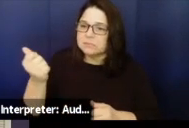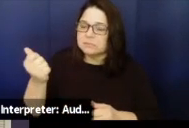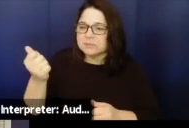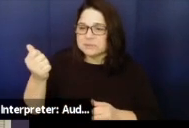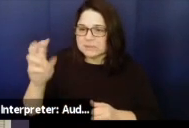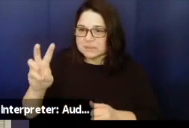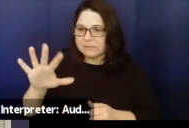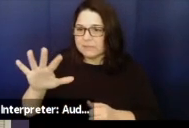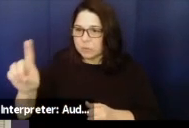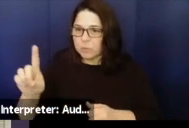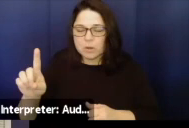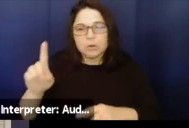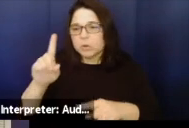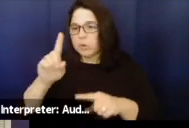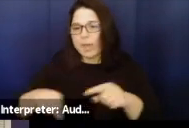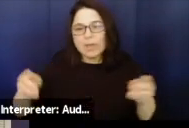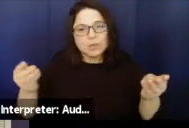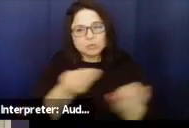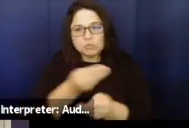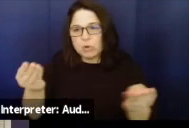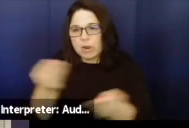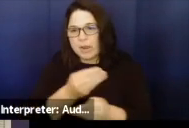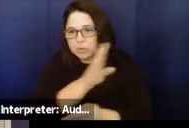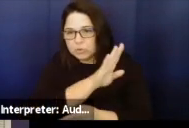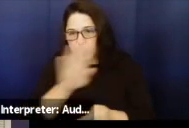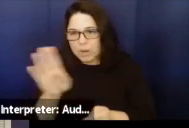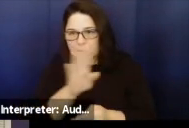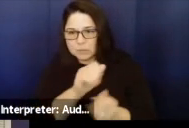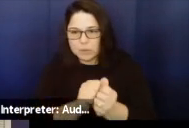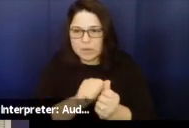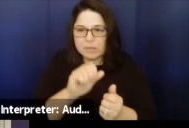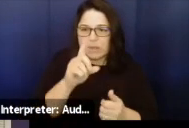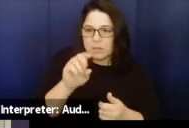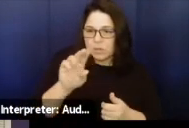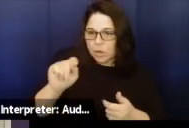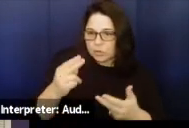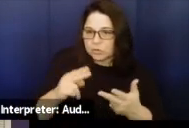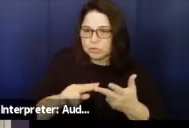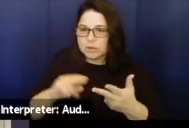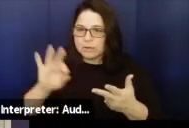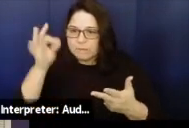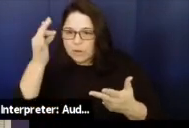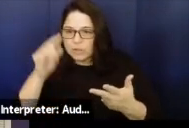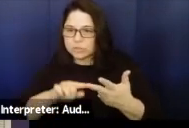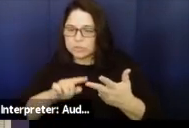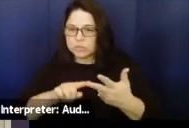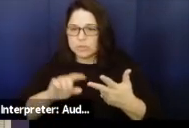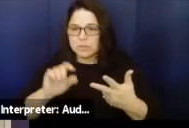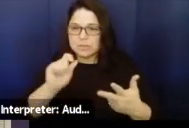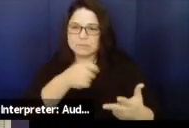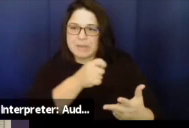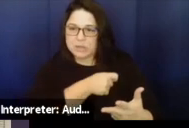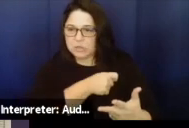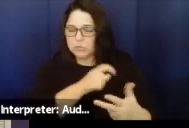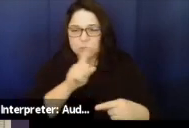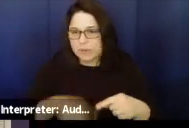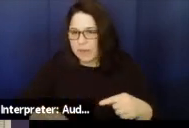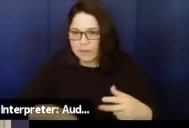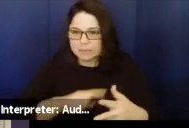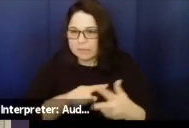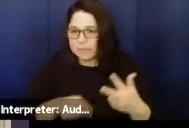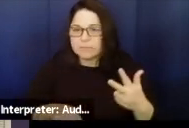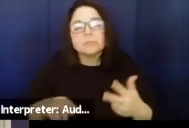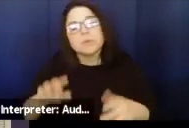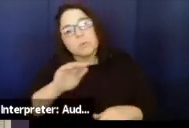the colonies to trade directly with the Dutch, the French, and the Spanish. And I should probably remind everyone